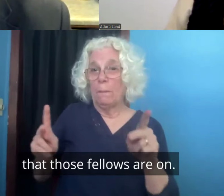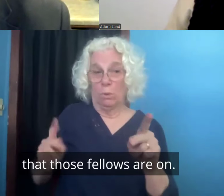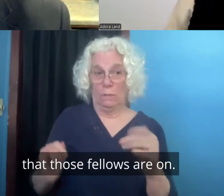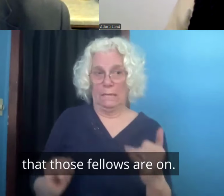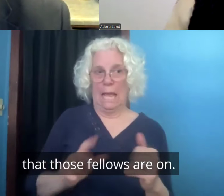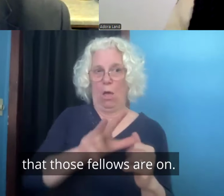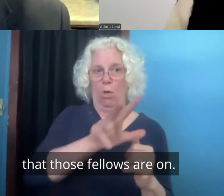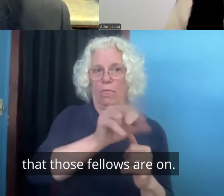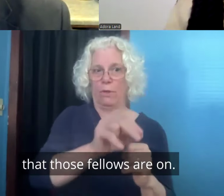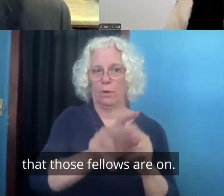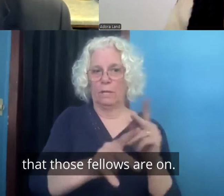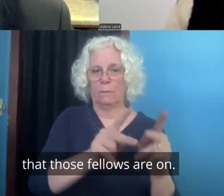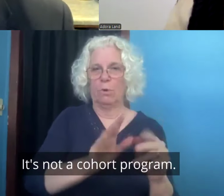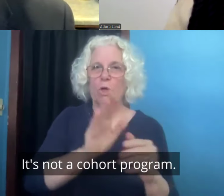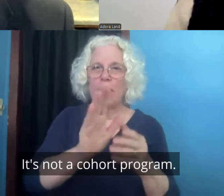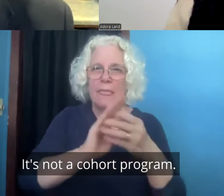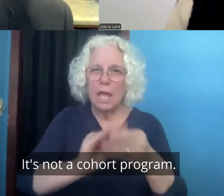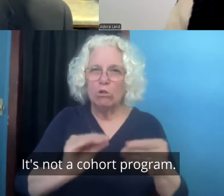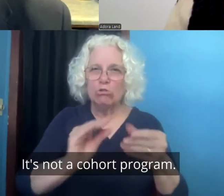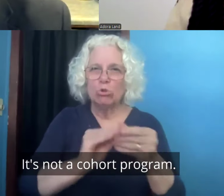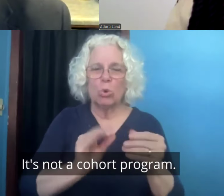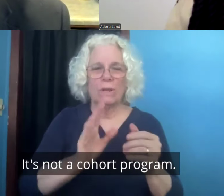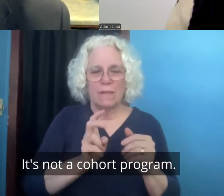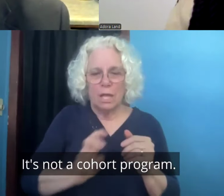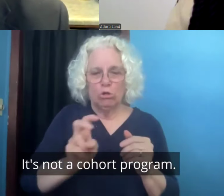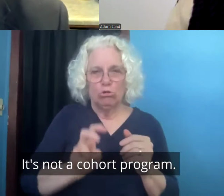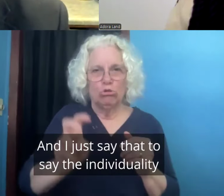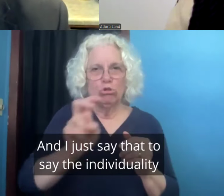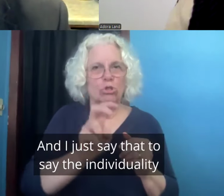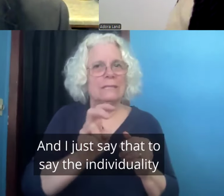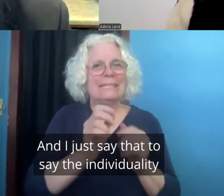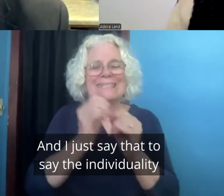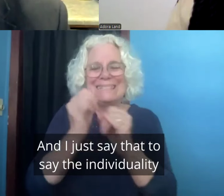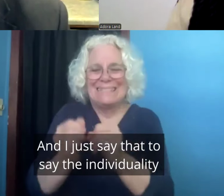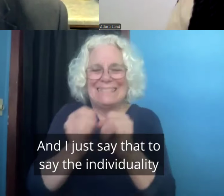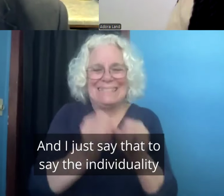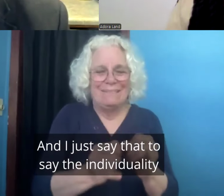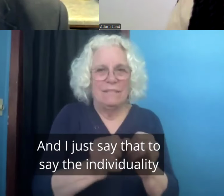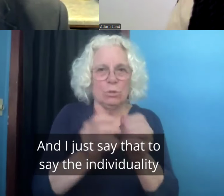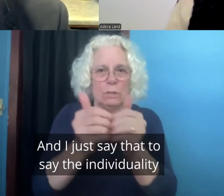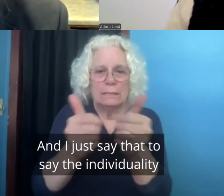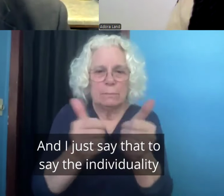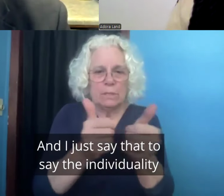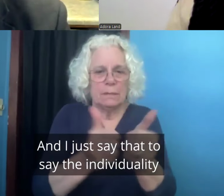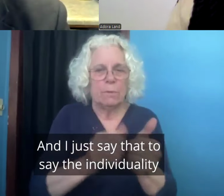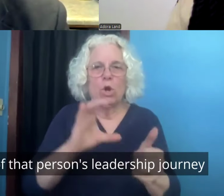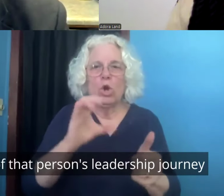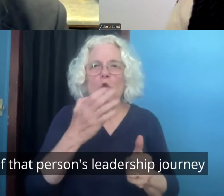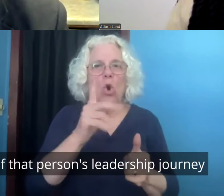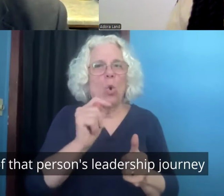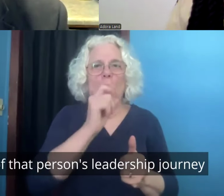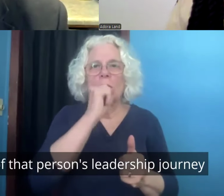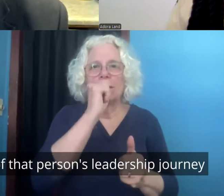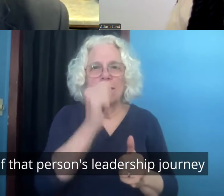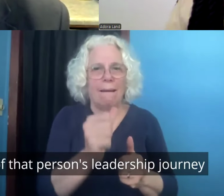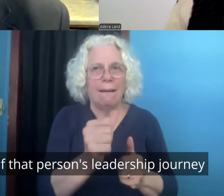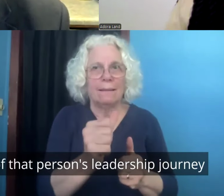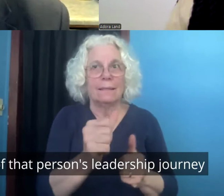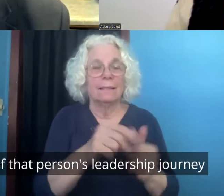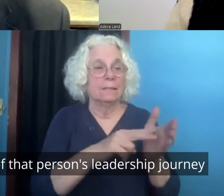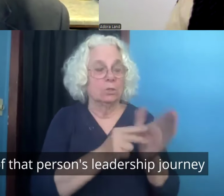those fellows are on. It's not a cohort program. And I just say that to say the individuality